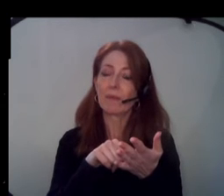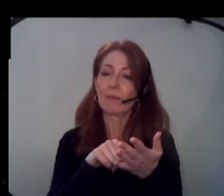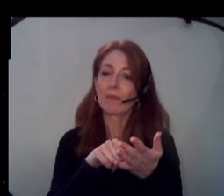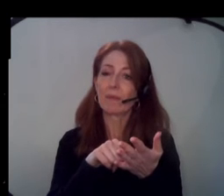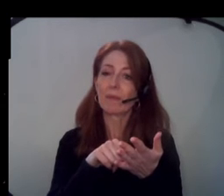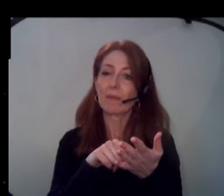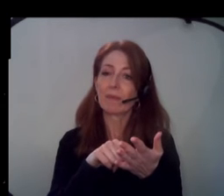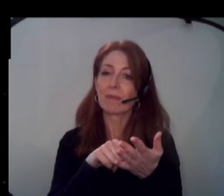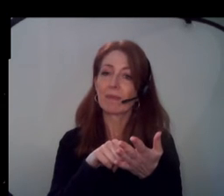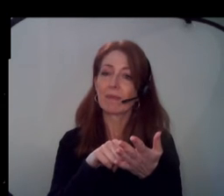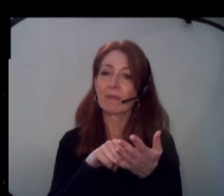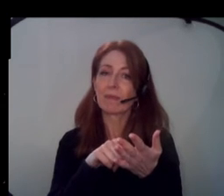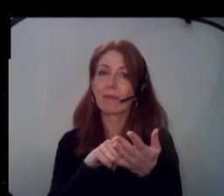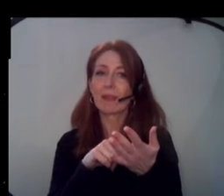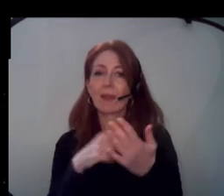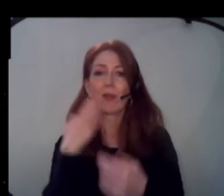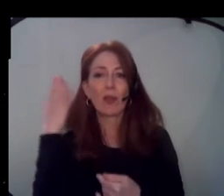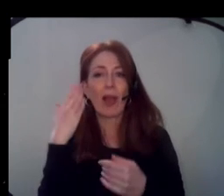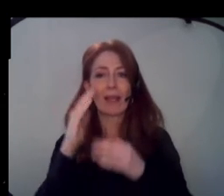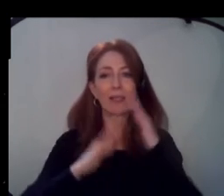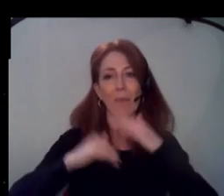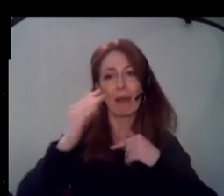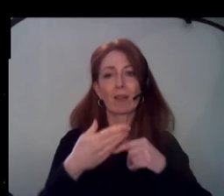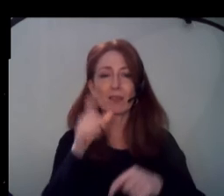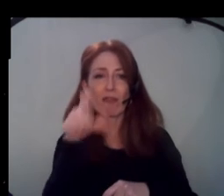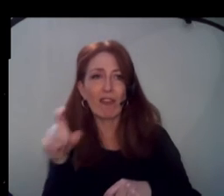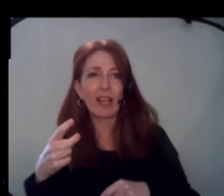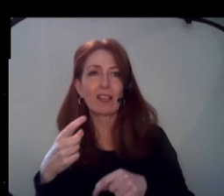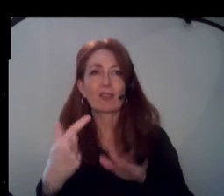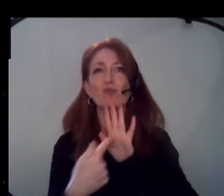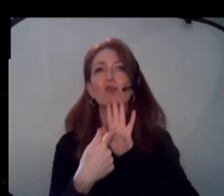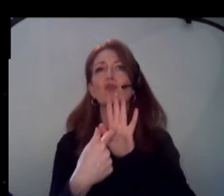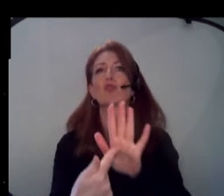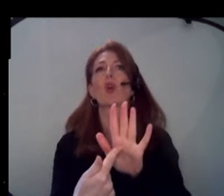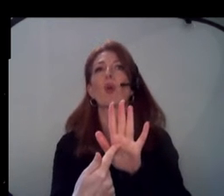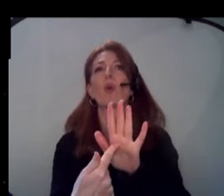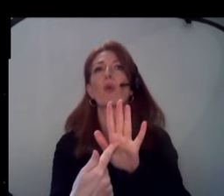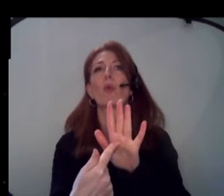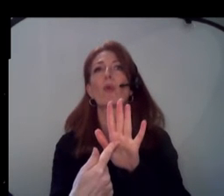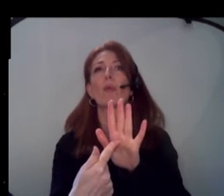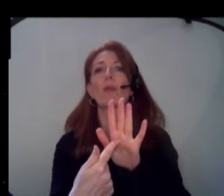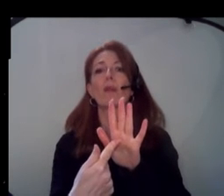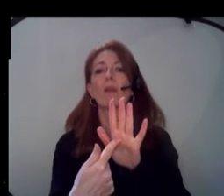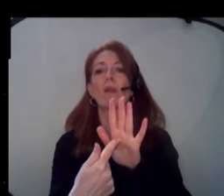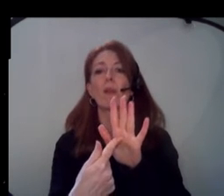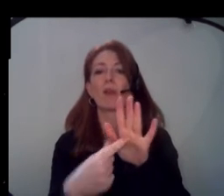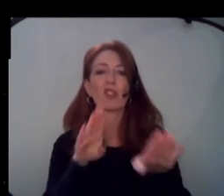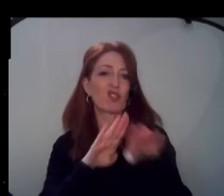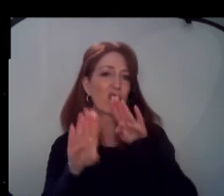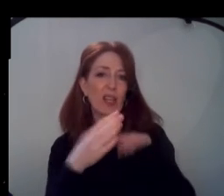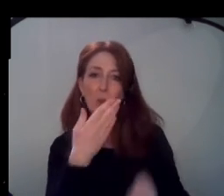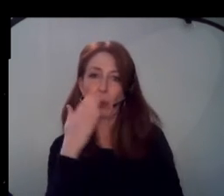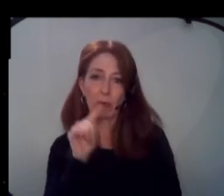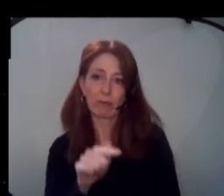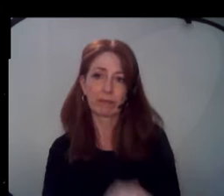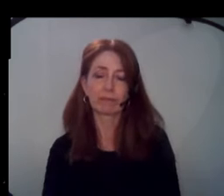the heavy build of her figures and the occasional compositional awkwardness display her lack of conventional training. Now, I think what's